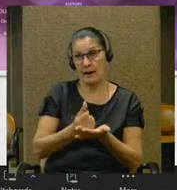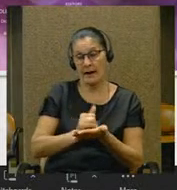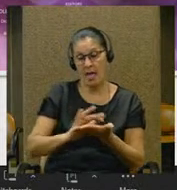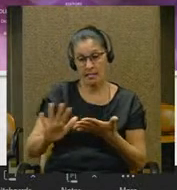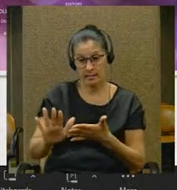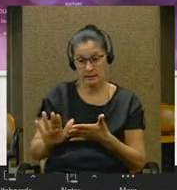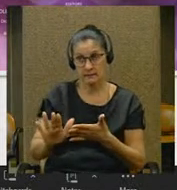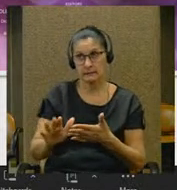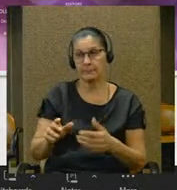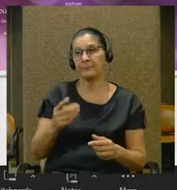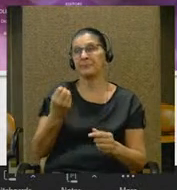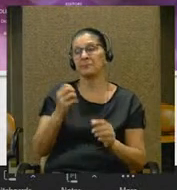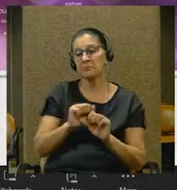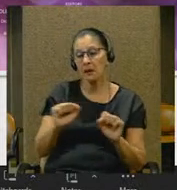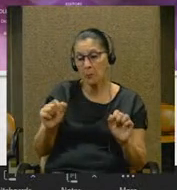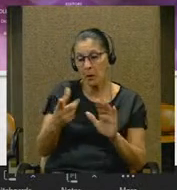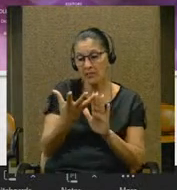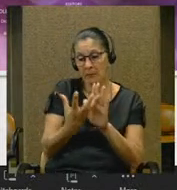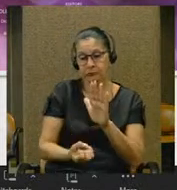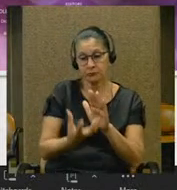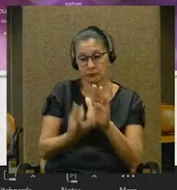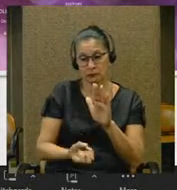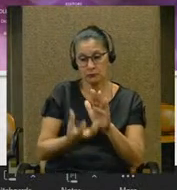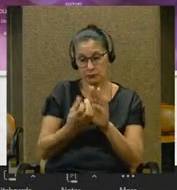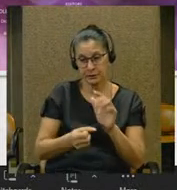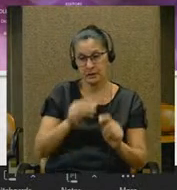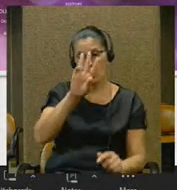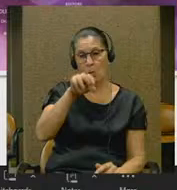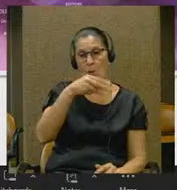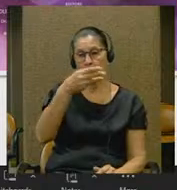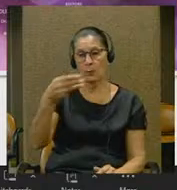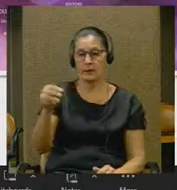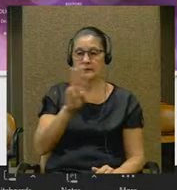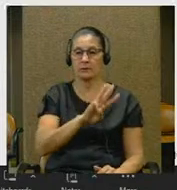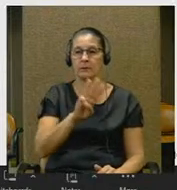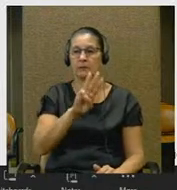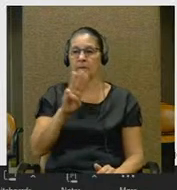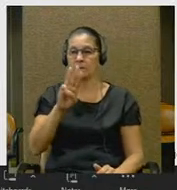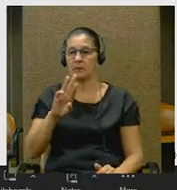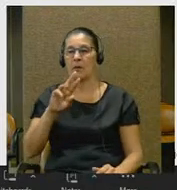www.rand.org, these are all freely available, and there are other resources as well.